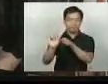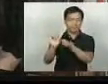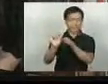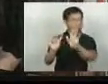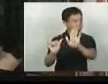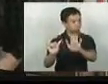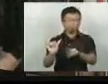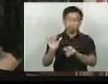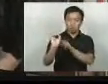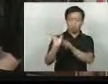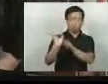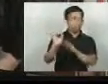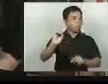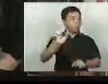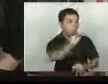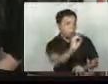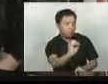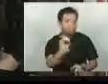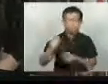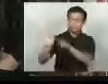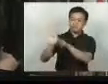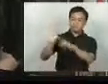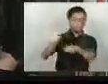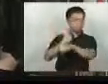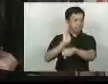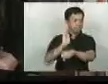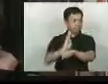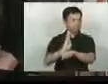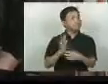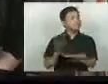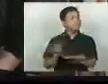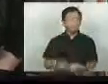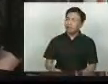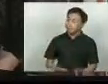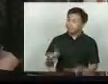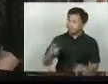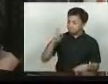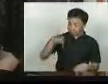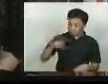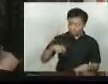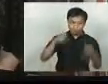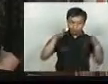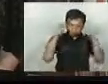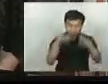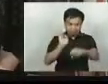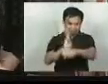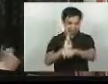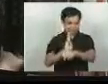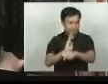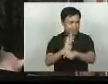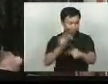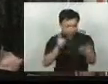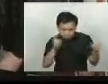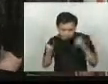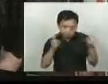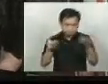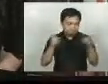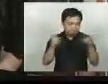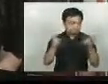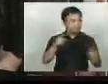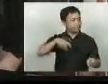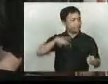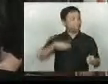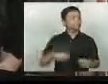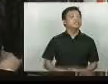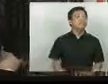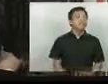subscribers, mind your own business. Yeah, you really have to mind your business, right? To be able to be in control of your